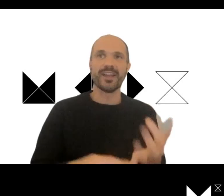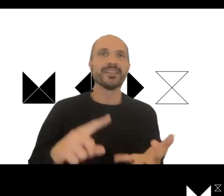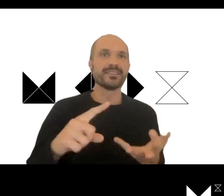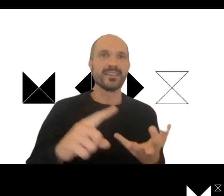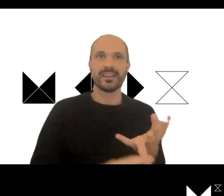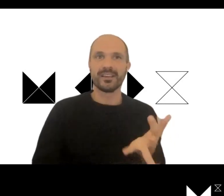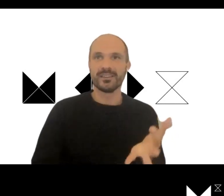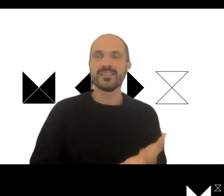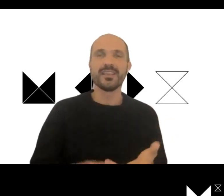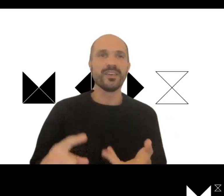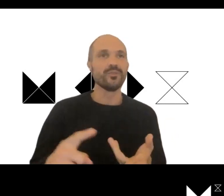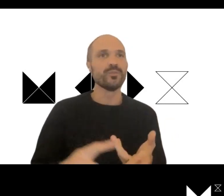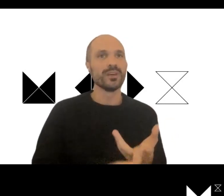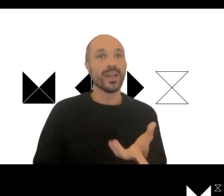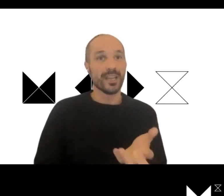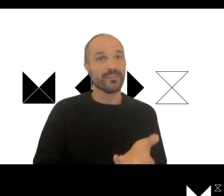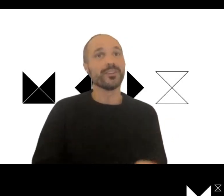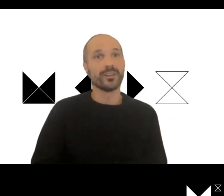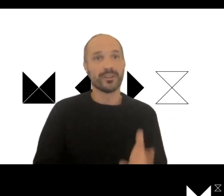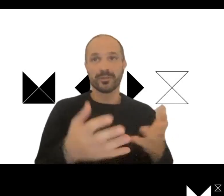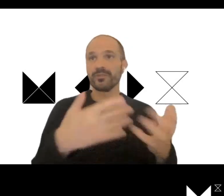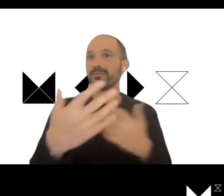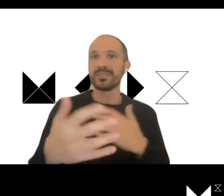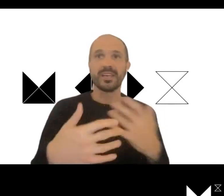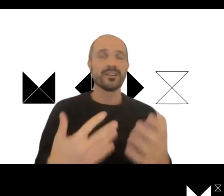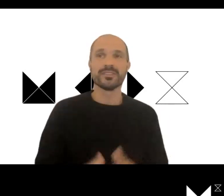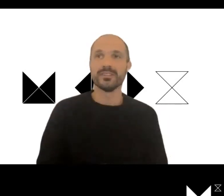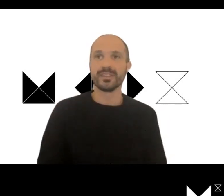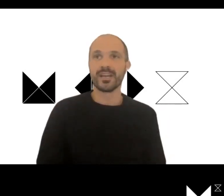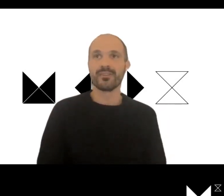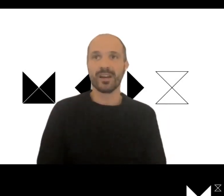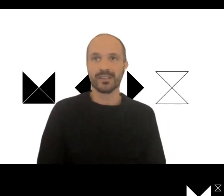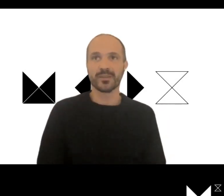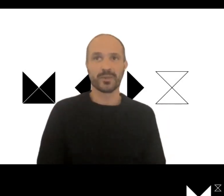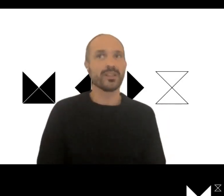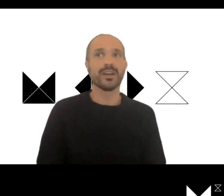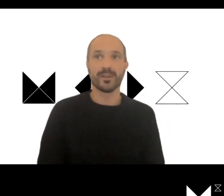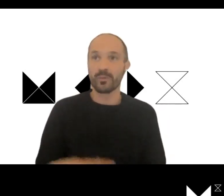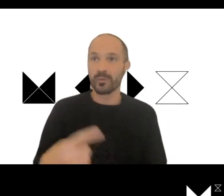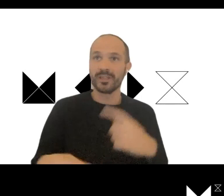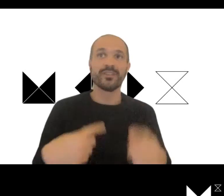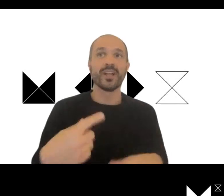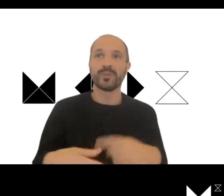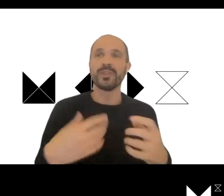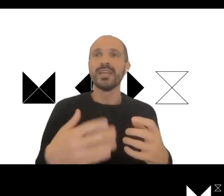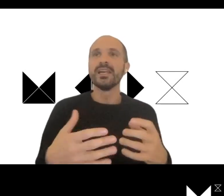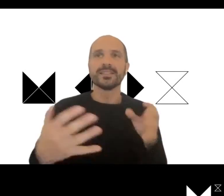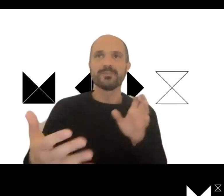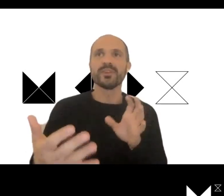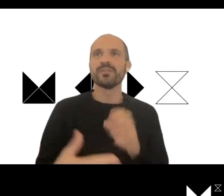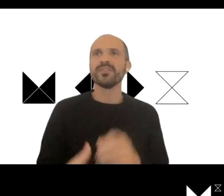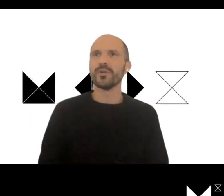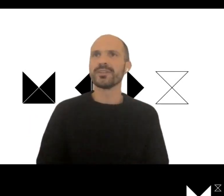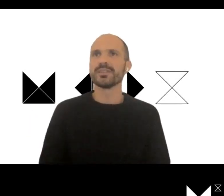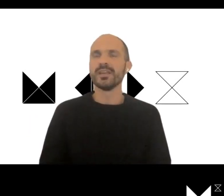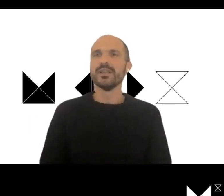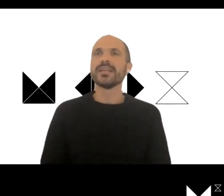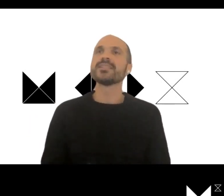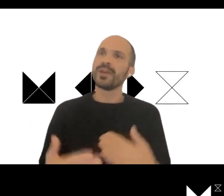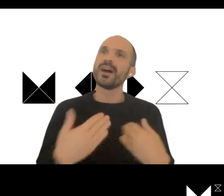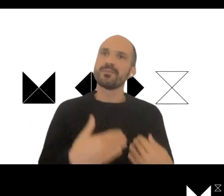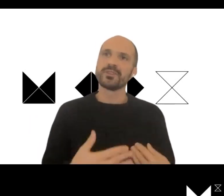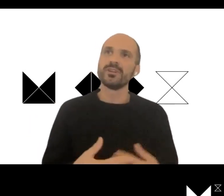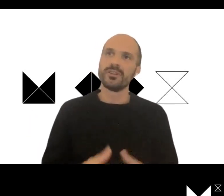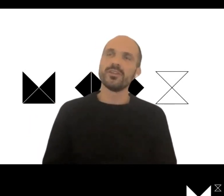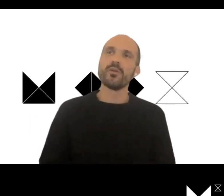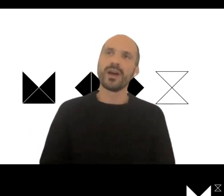the financing, the team, and even the sort of sales and the kind of contacts with the client were really developed. I mean, that's something we've noticed. That's